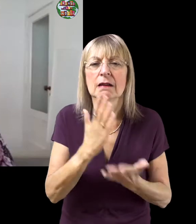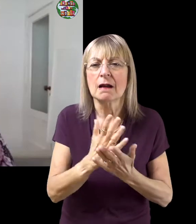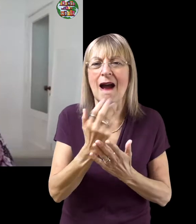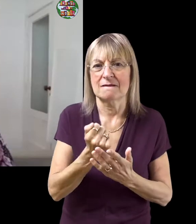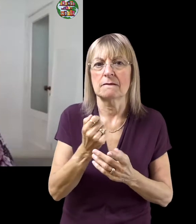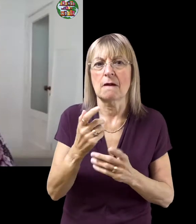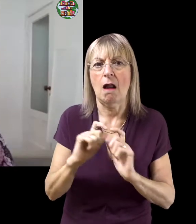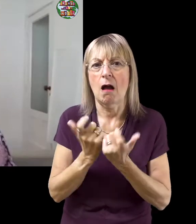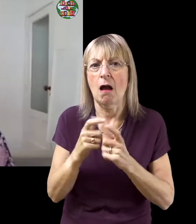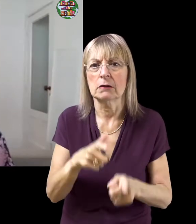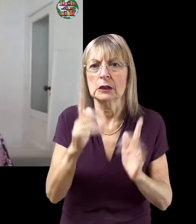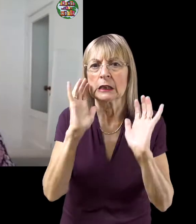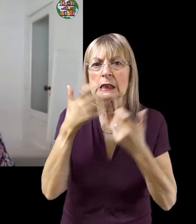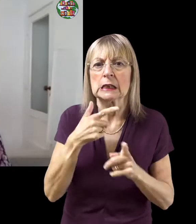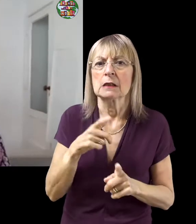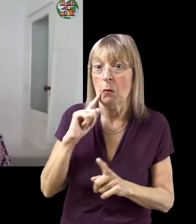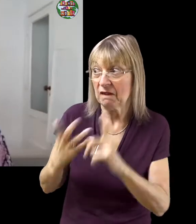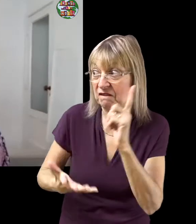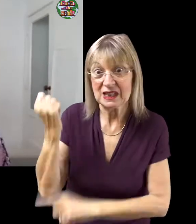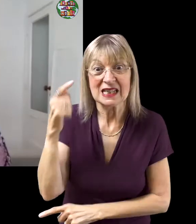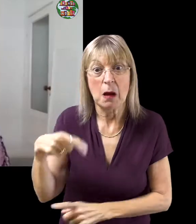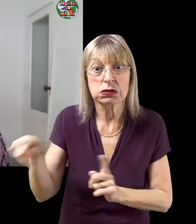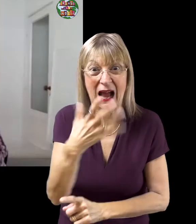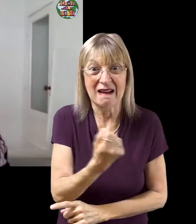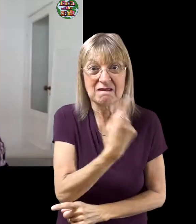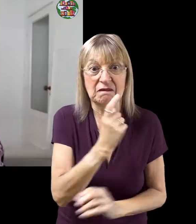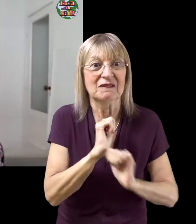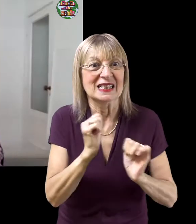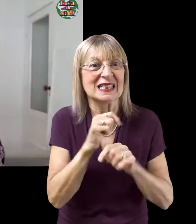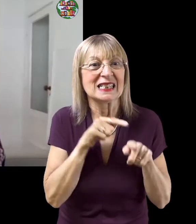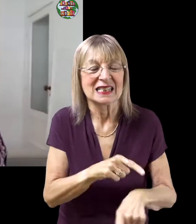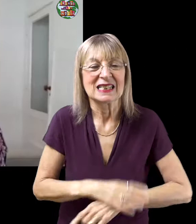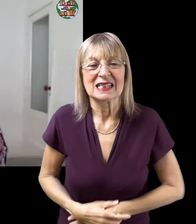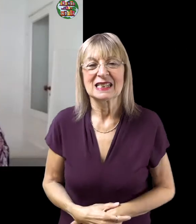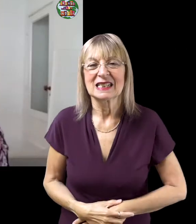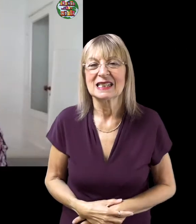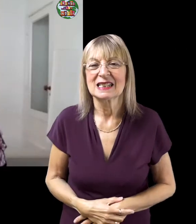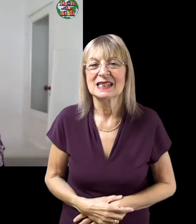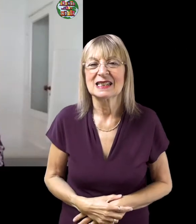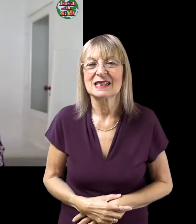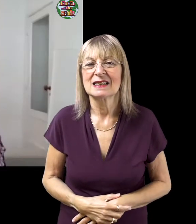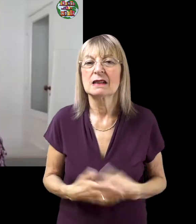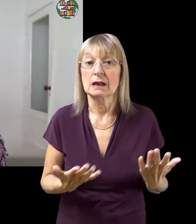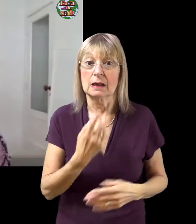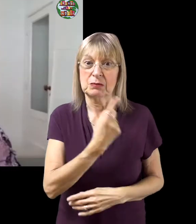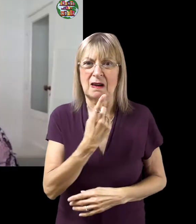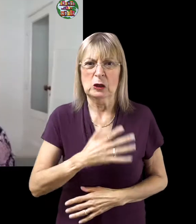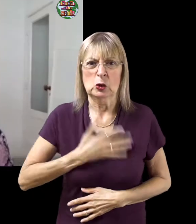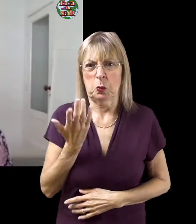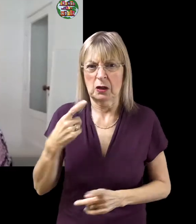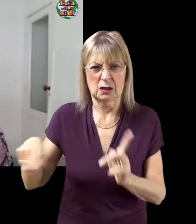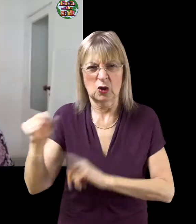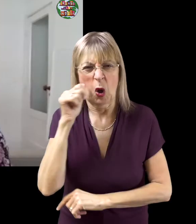and he knows that at some point his new classmates will find out he suffers from epilepsy, but he doesn't